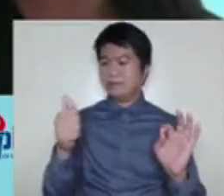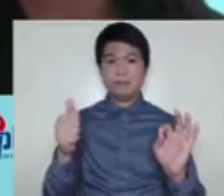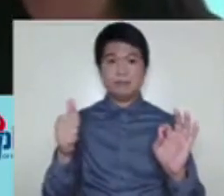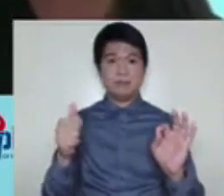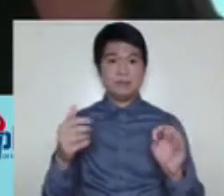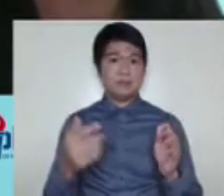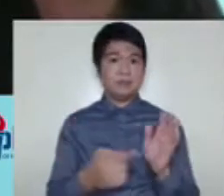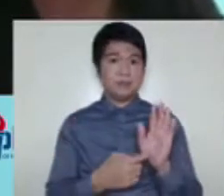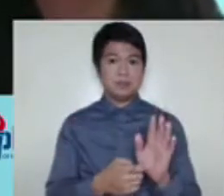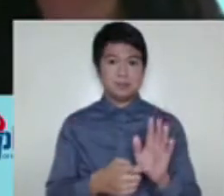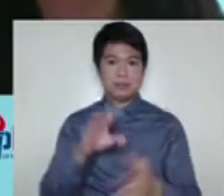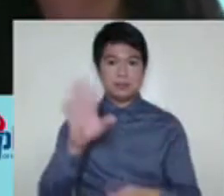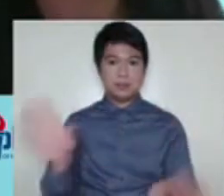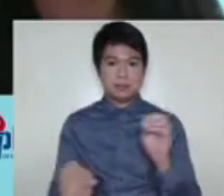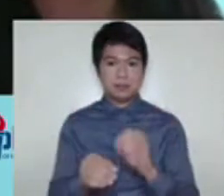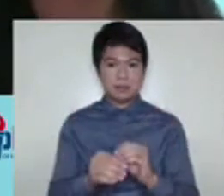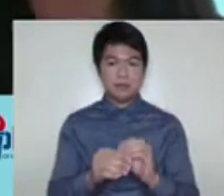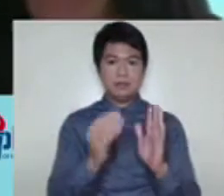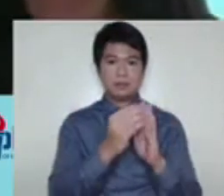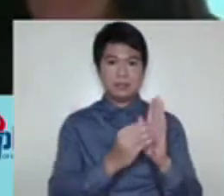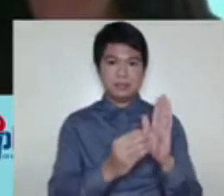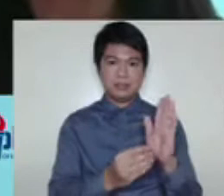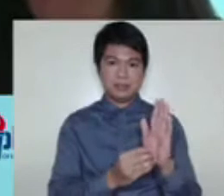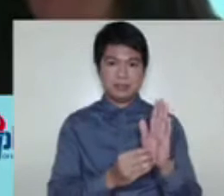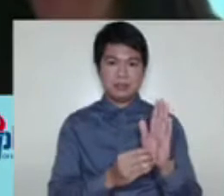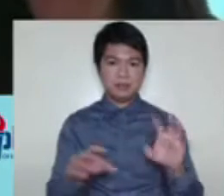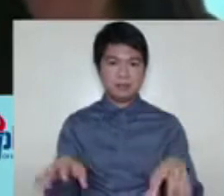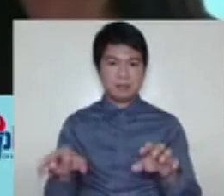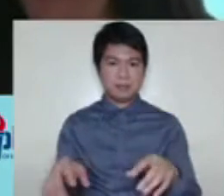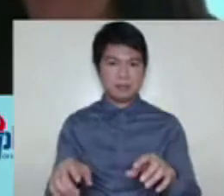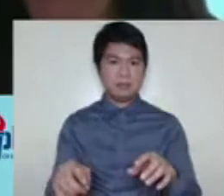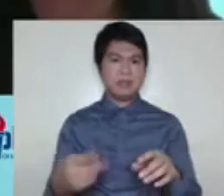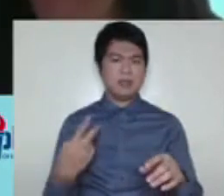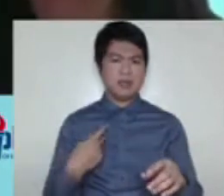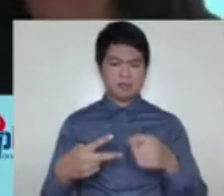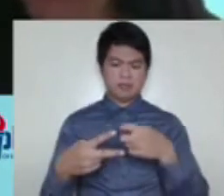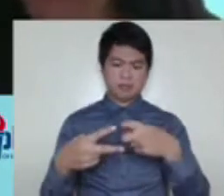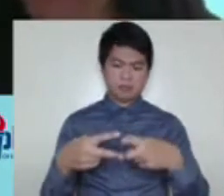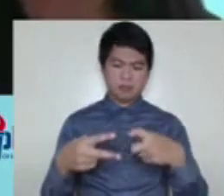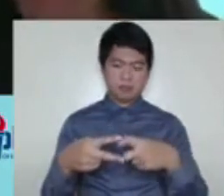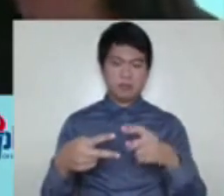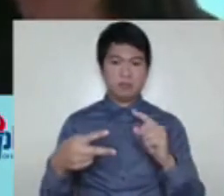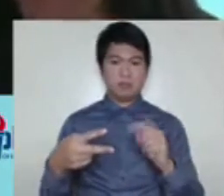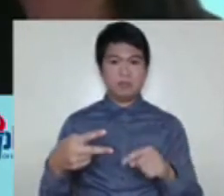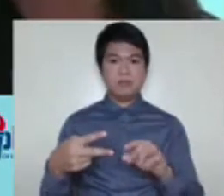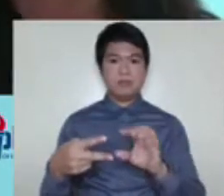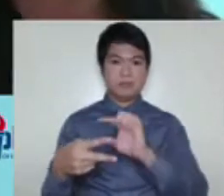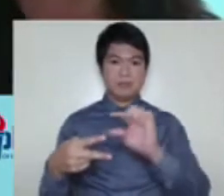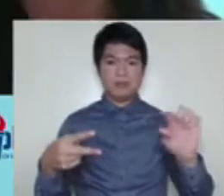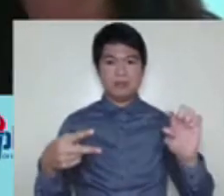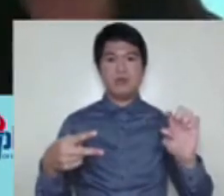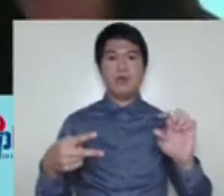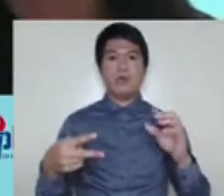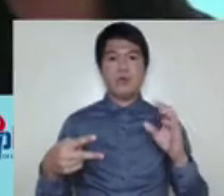of indicators, if you remember, there are 2 indicators highlighted in orange that says that these